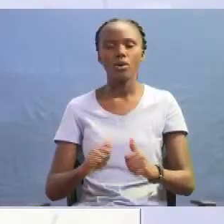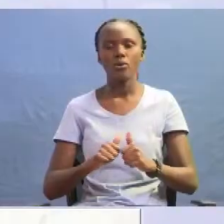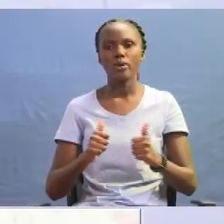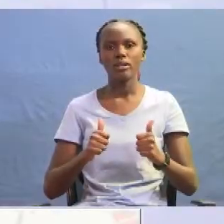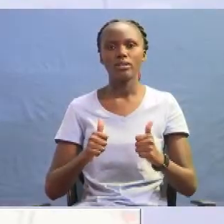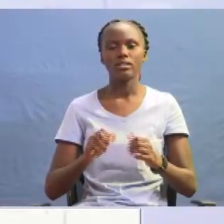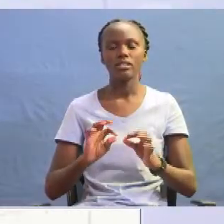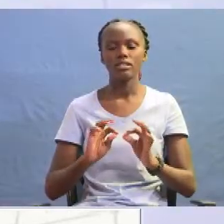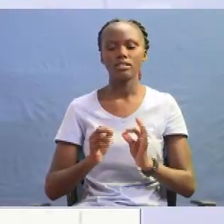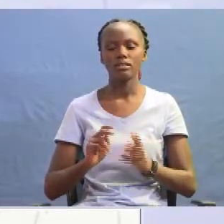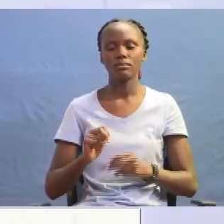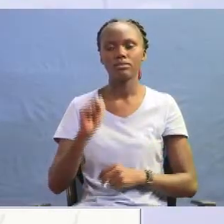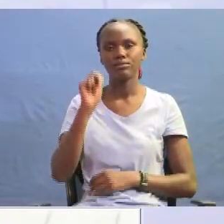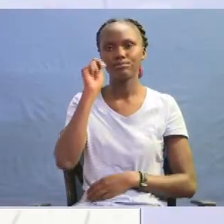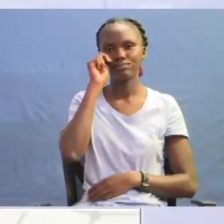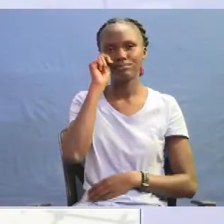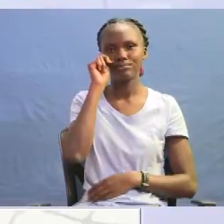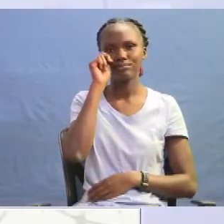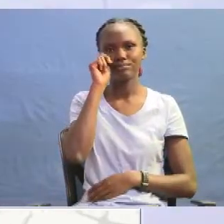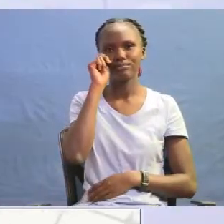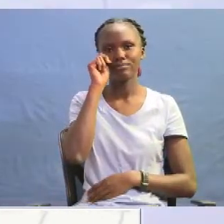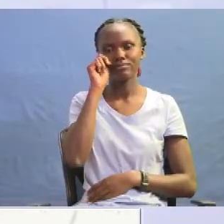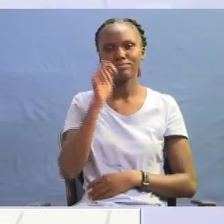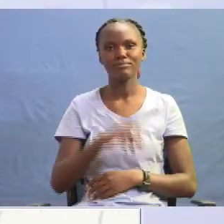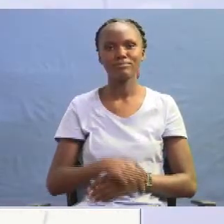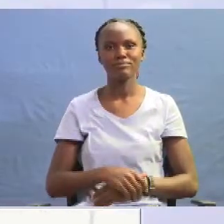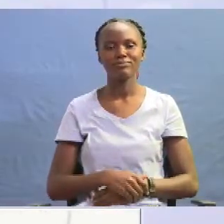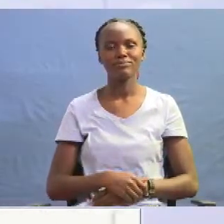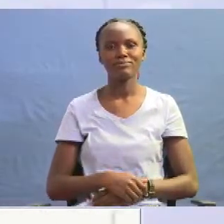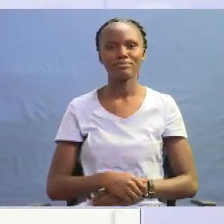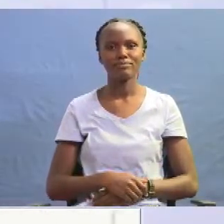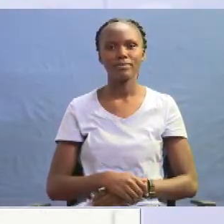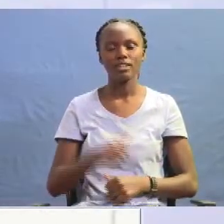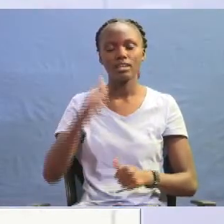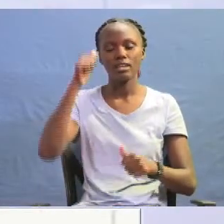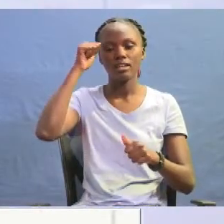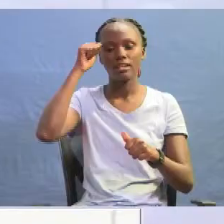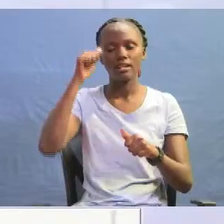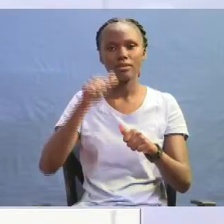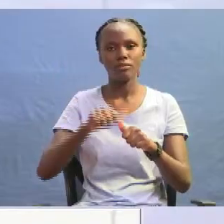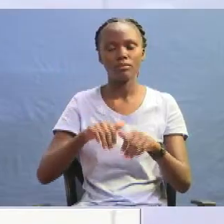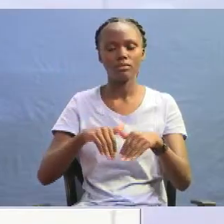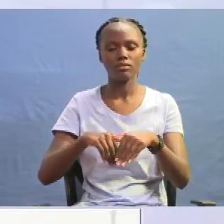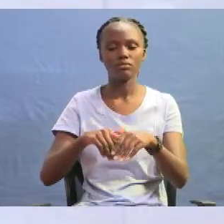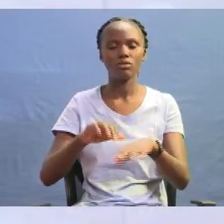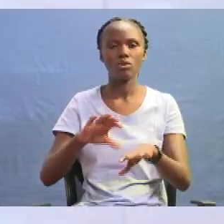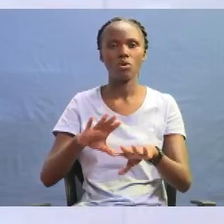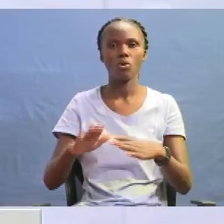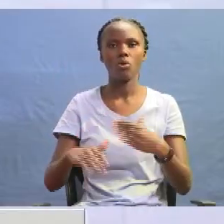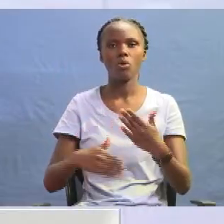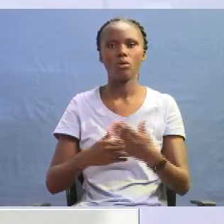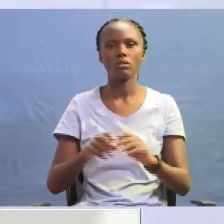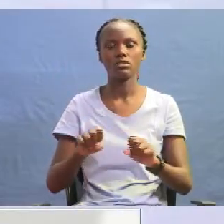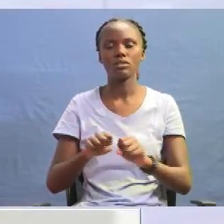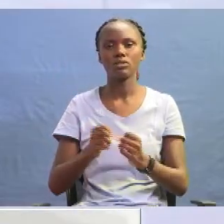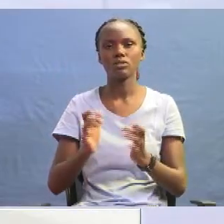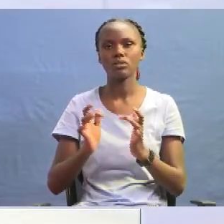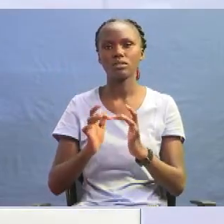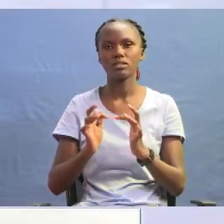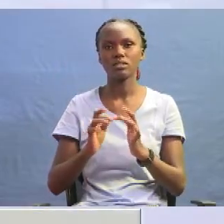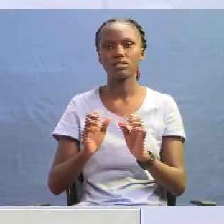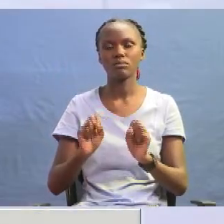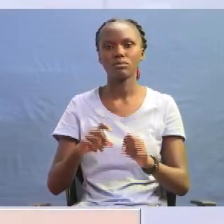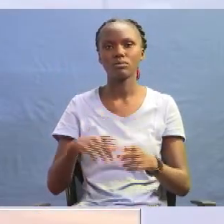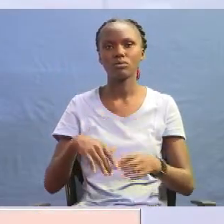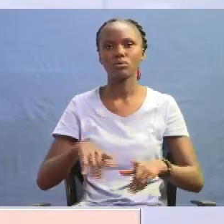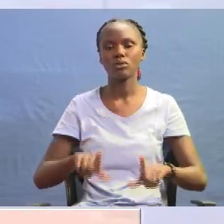Alright, our sign language interpreter tonight is Naomi Omboi. Remember, you can follow us on all of our social media platforms. We are coming